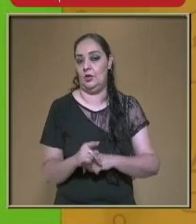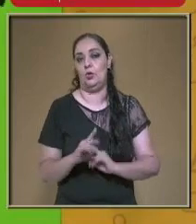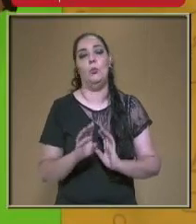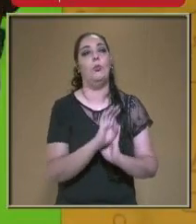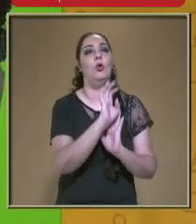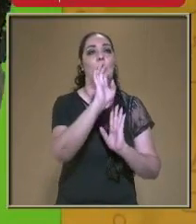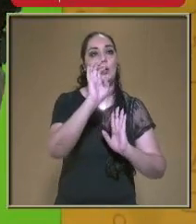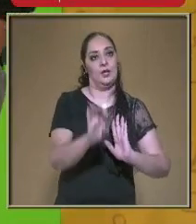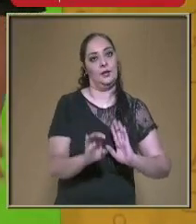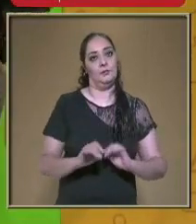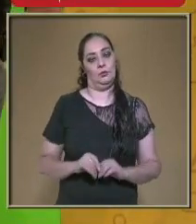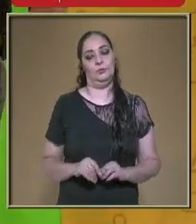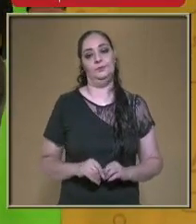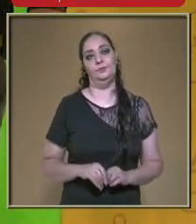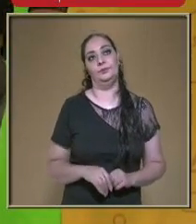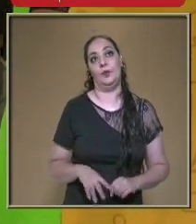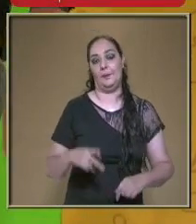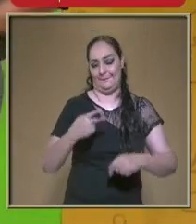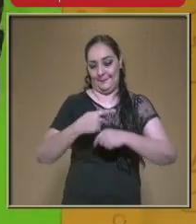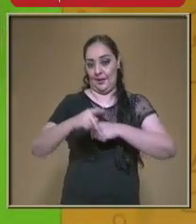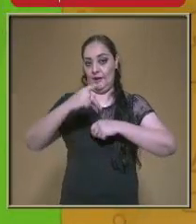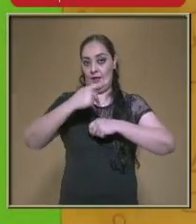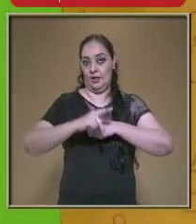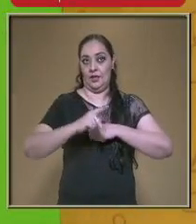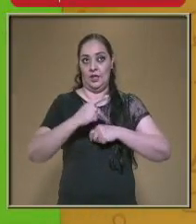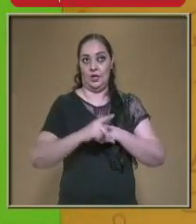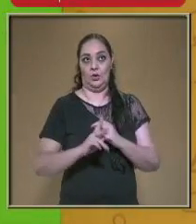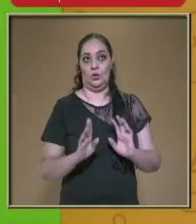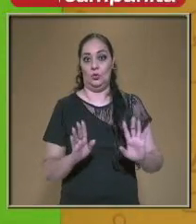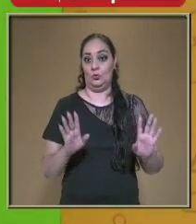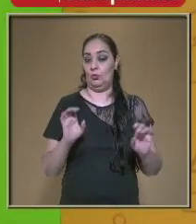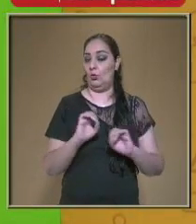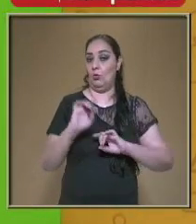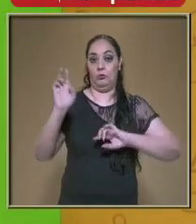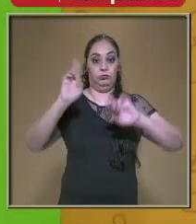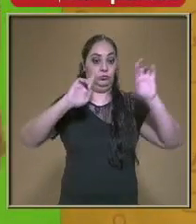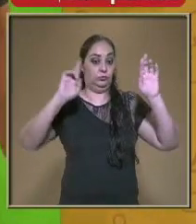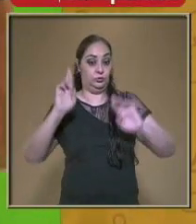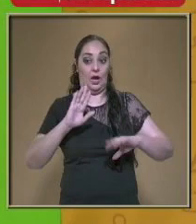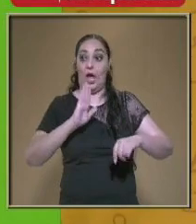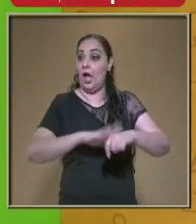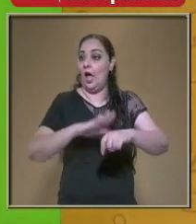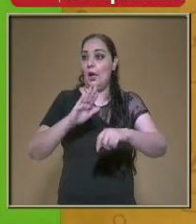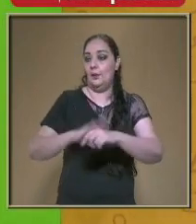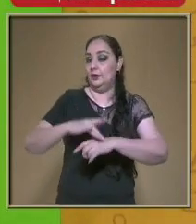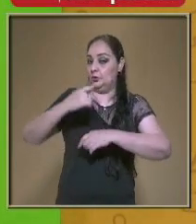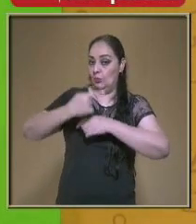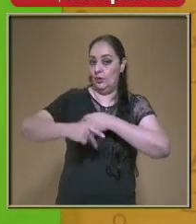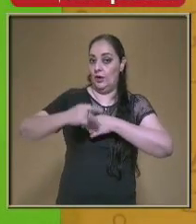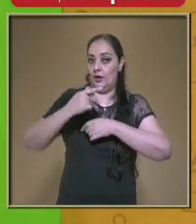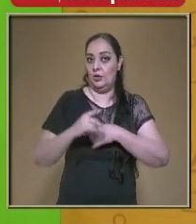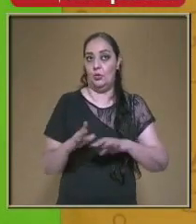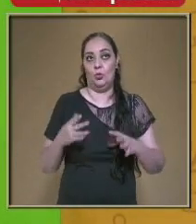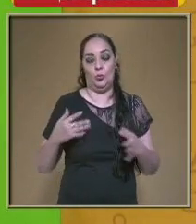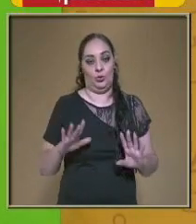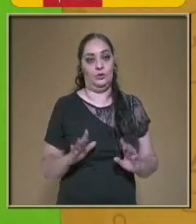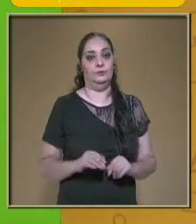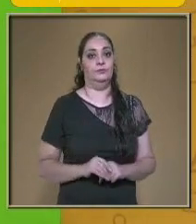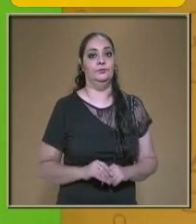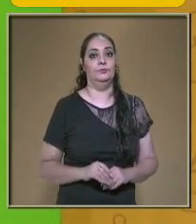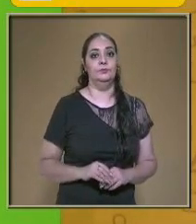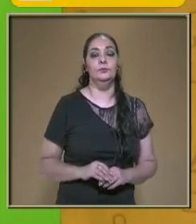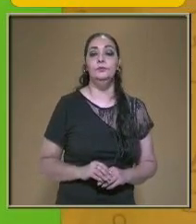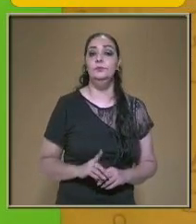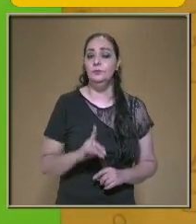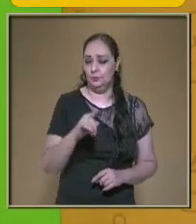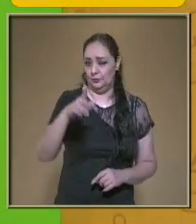example, danger, danger, like an alarm, danger, high voltage, okay?